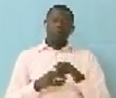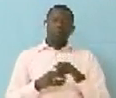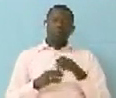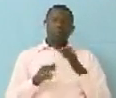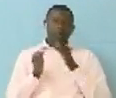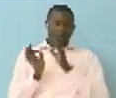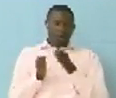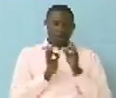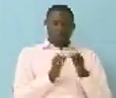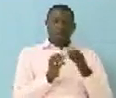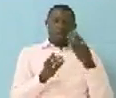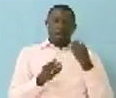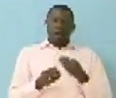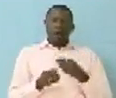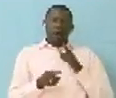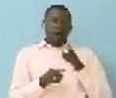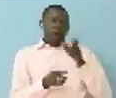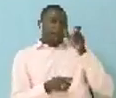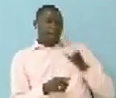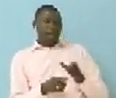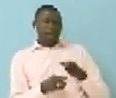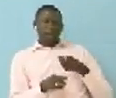Explain how he was arrested.